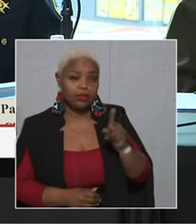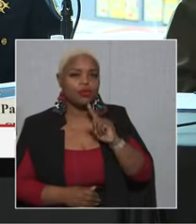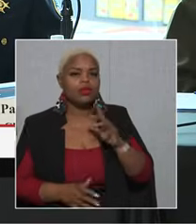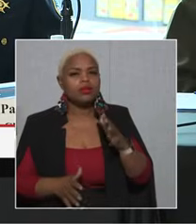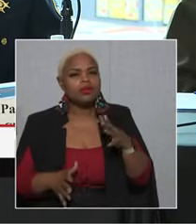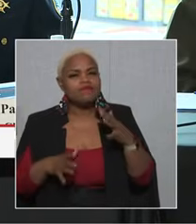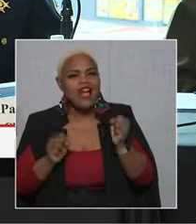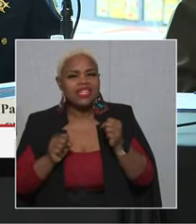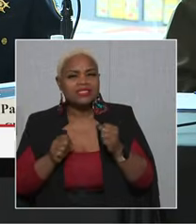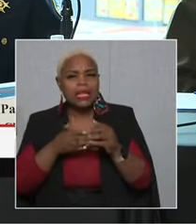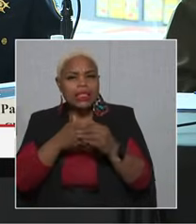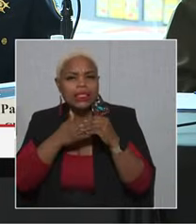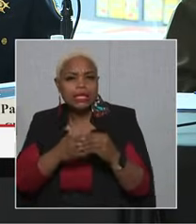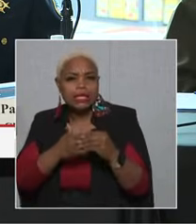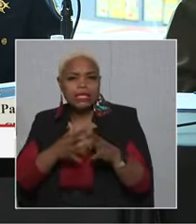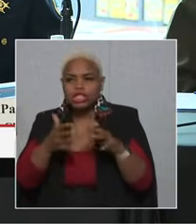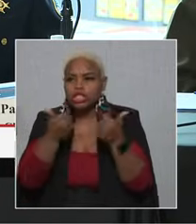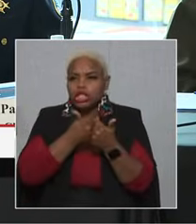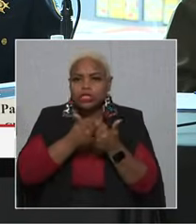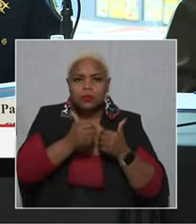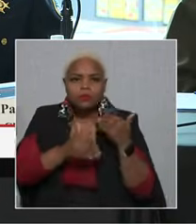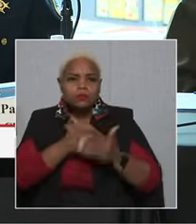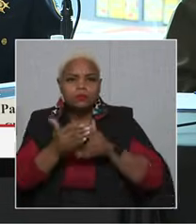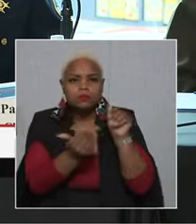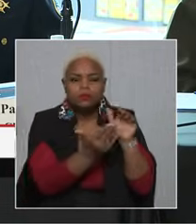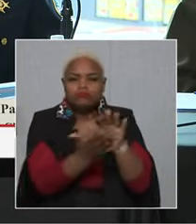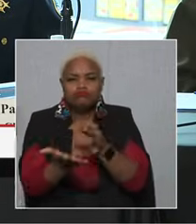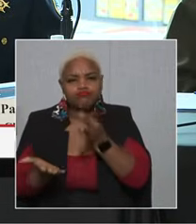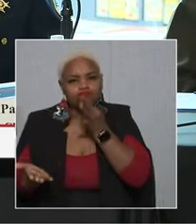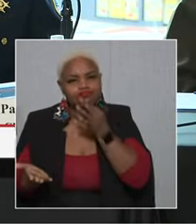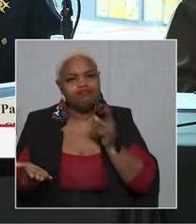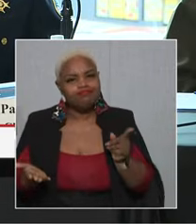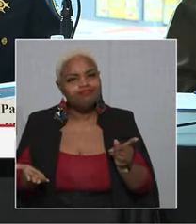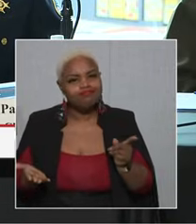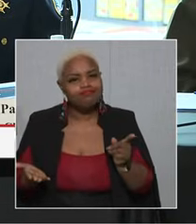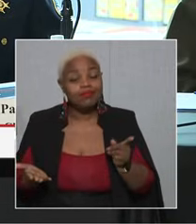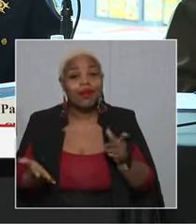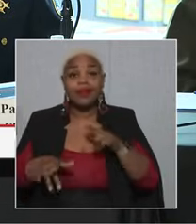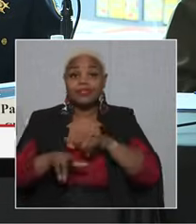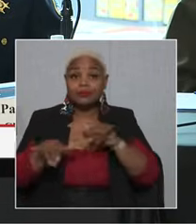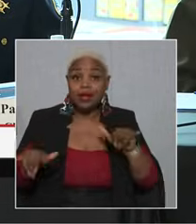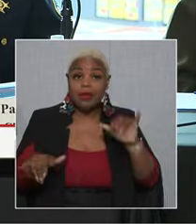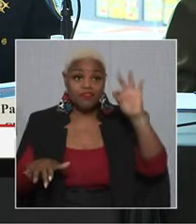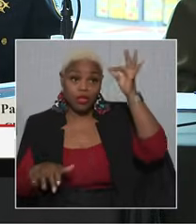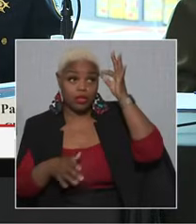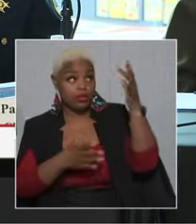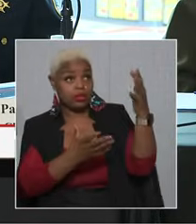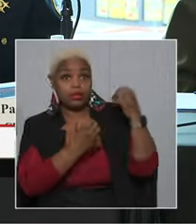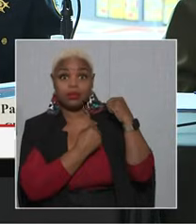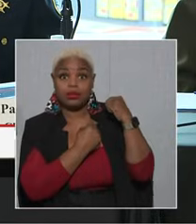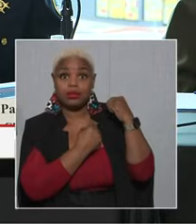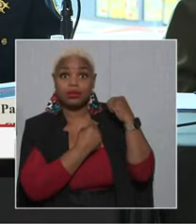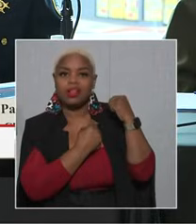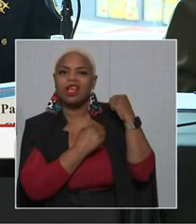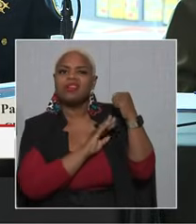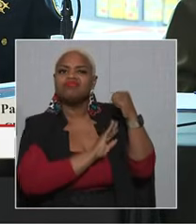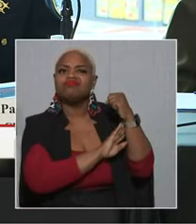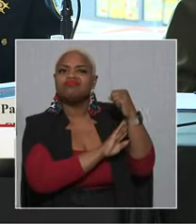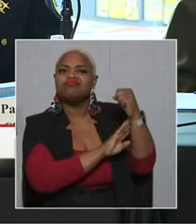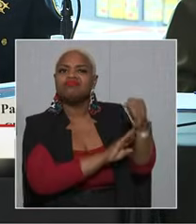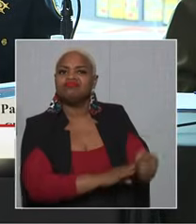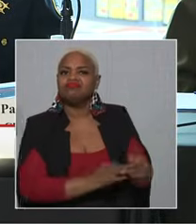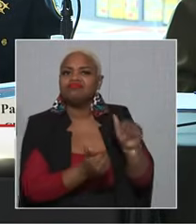unprecedented challenges and attacks on the city's autonomy. So under her leadership, we dramatically drove down violent